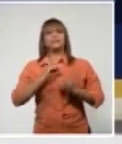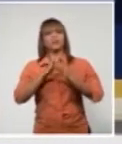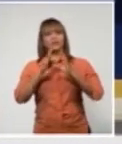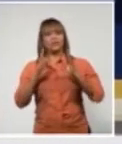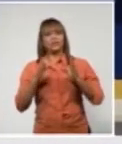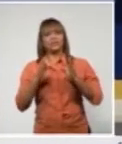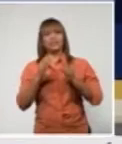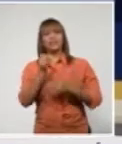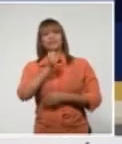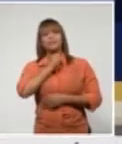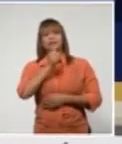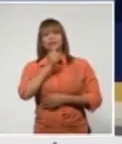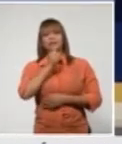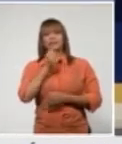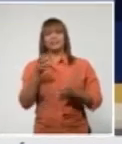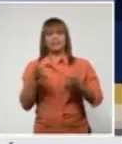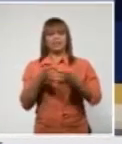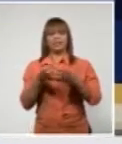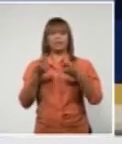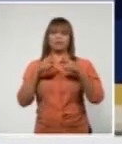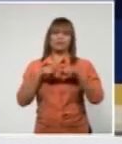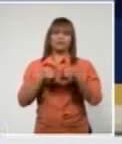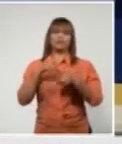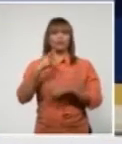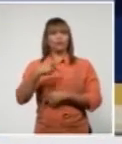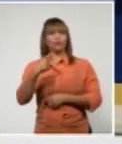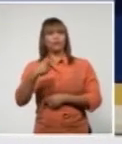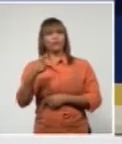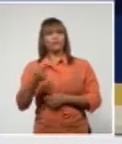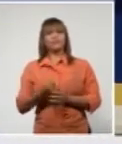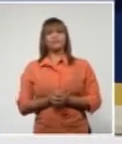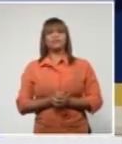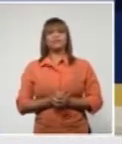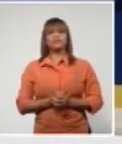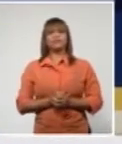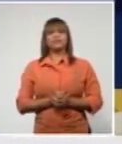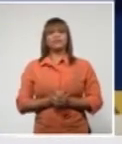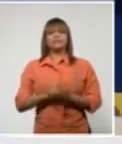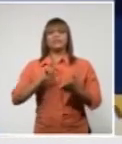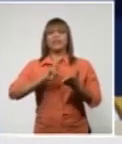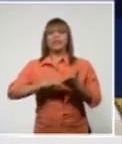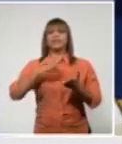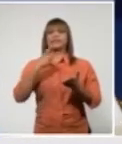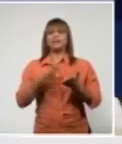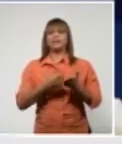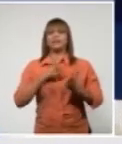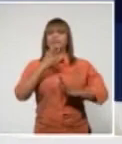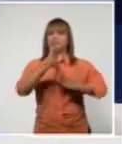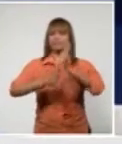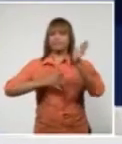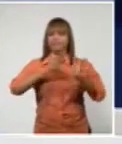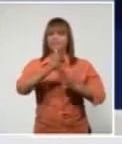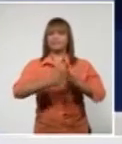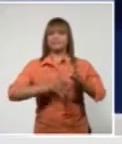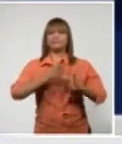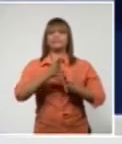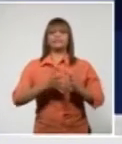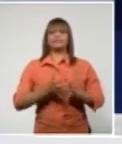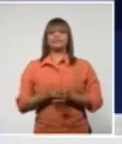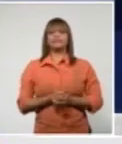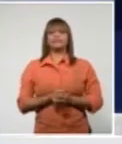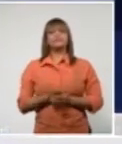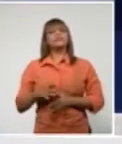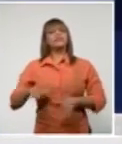Good morning to all those who make this broadcast possible, to Abdiel, to our sign language